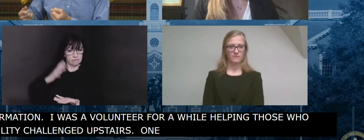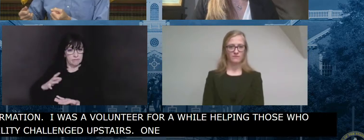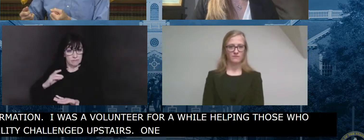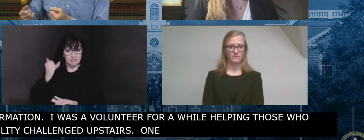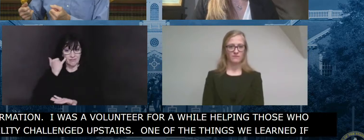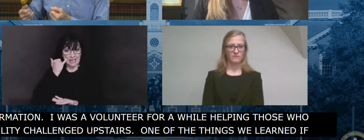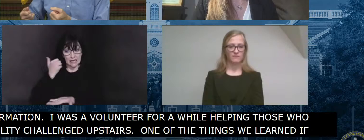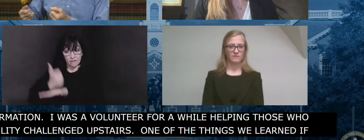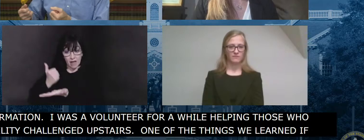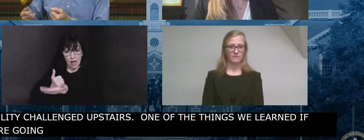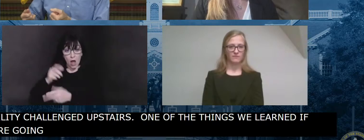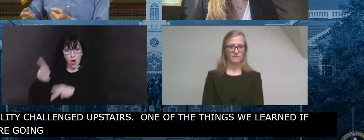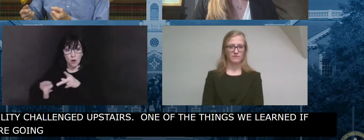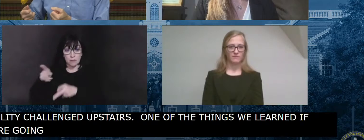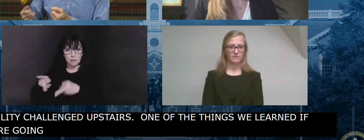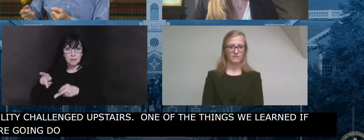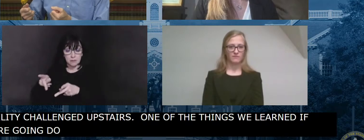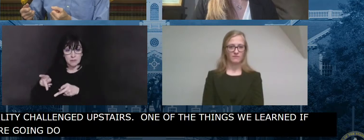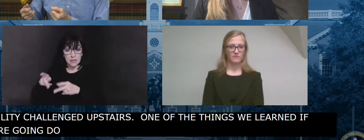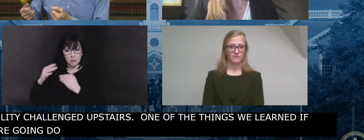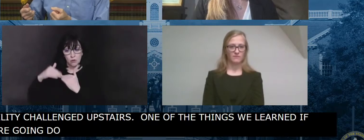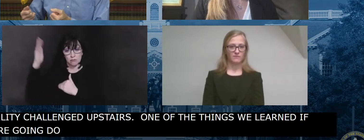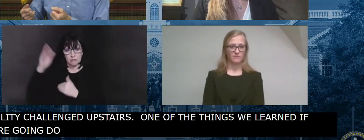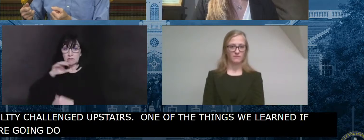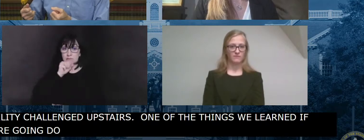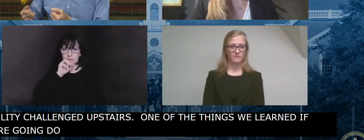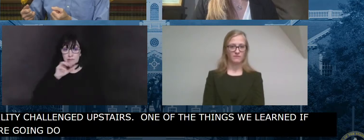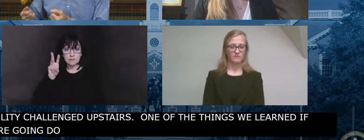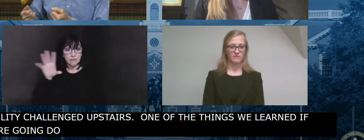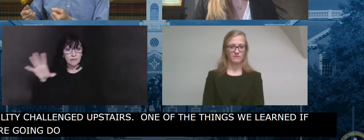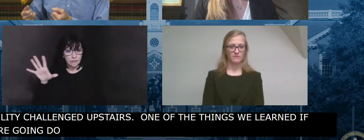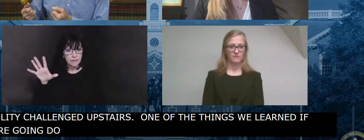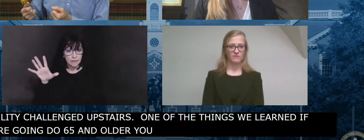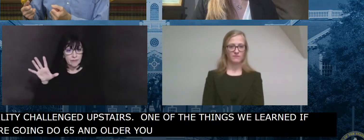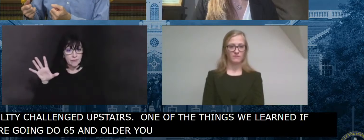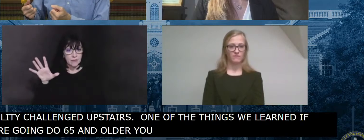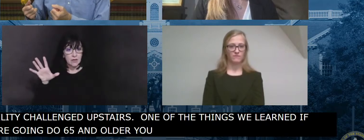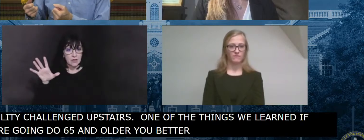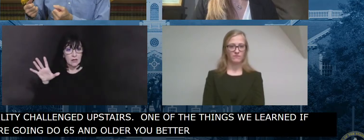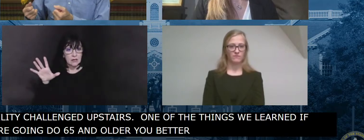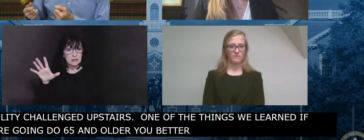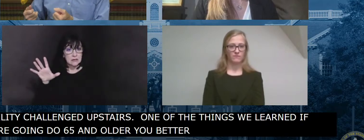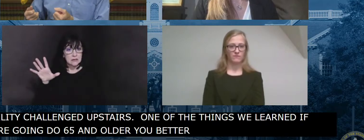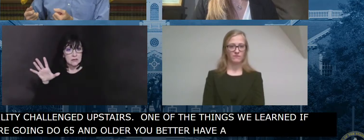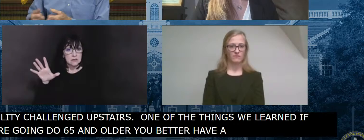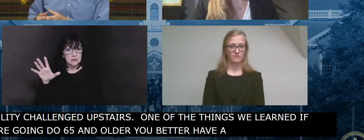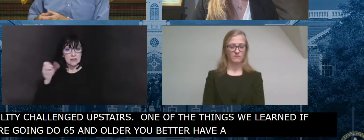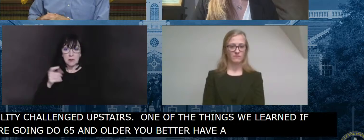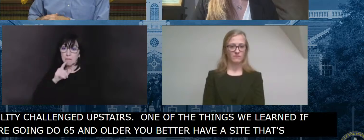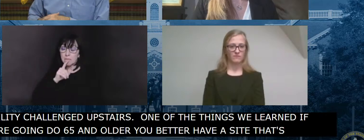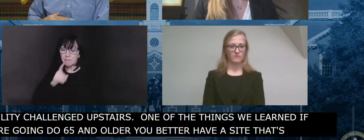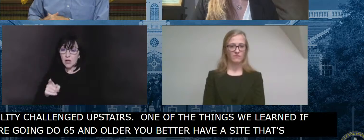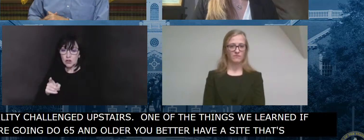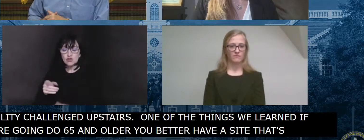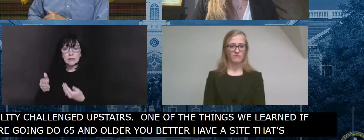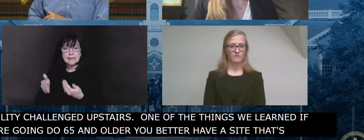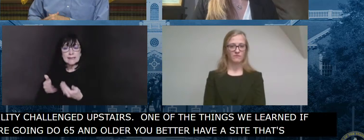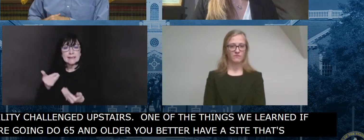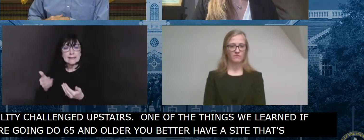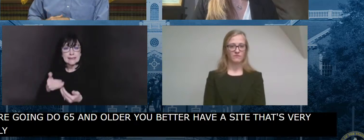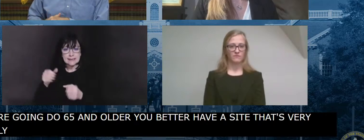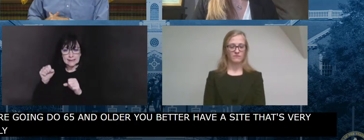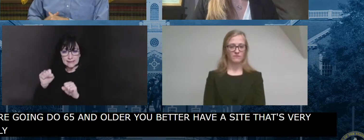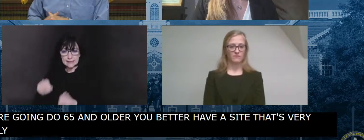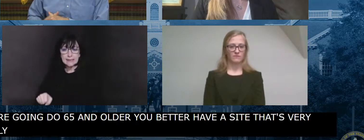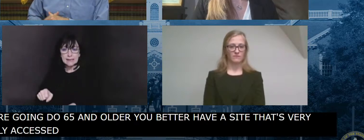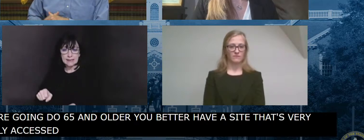and older, you better have a site that's very easily accessed by folks that have walkers